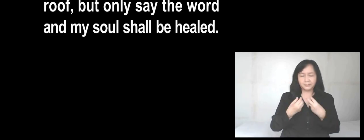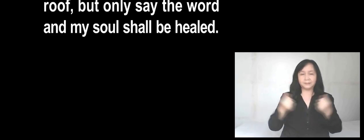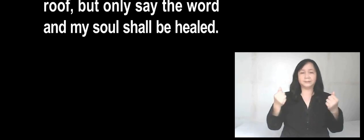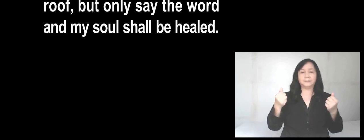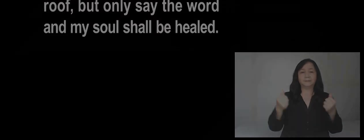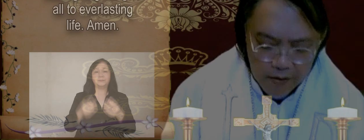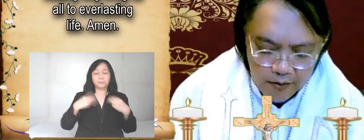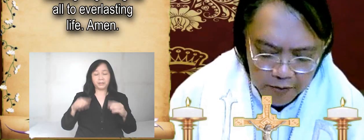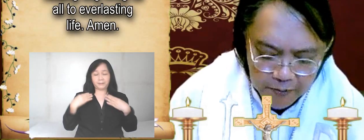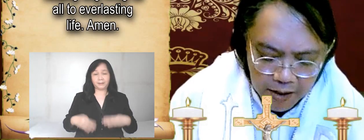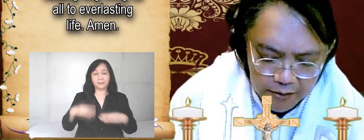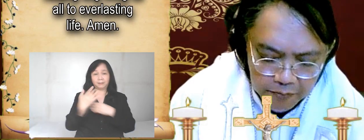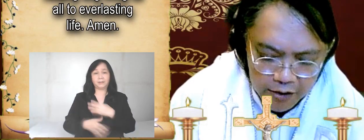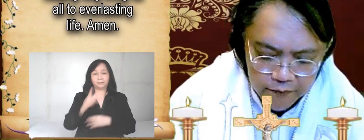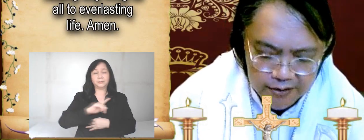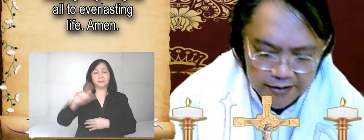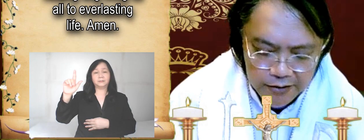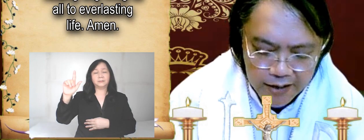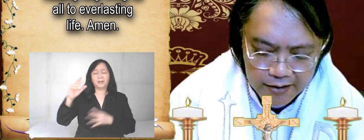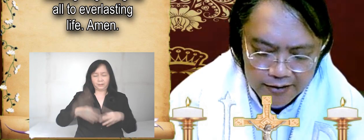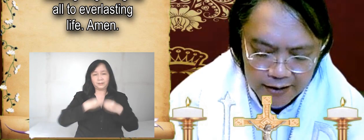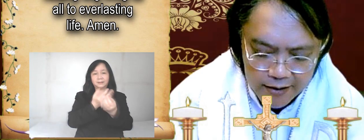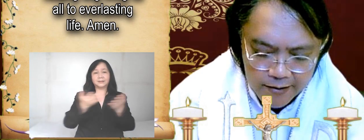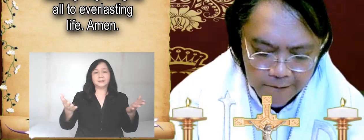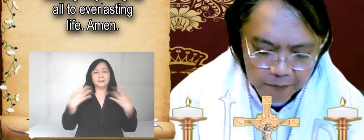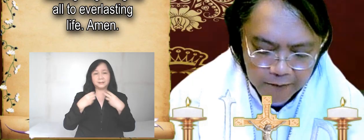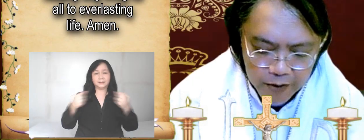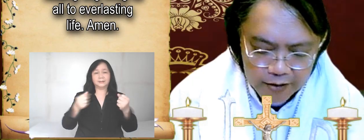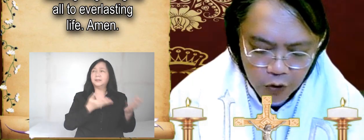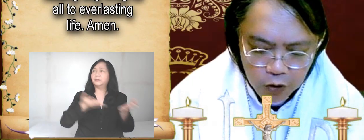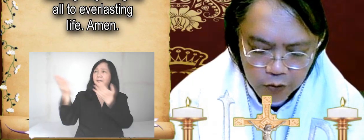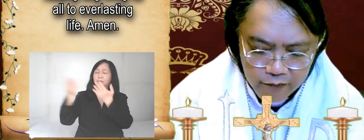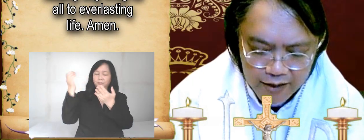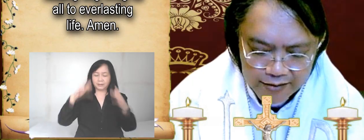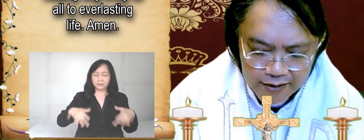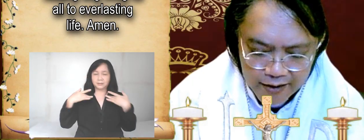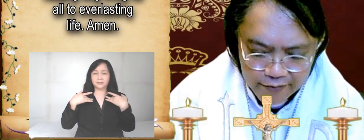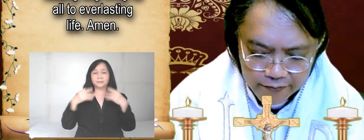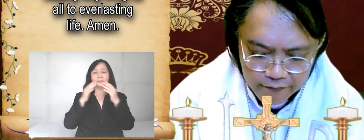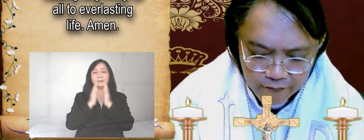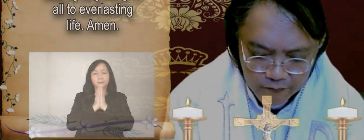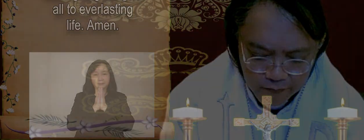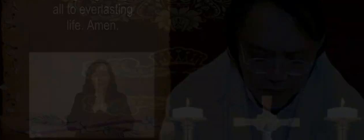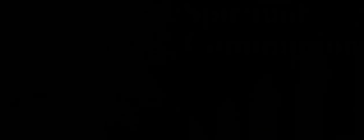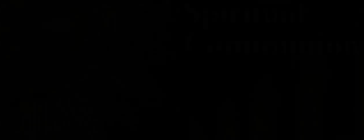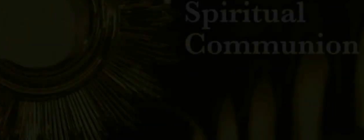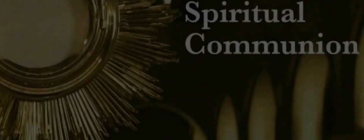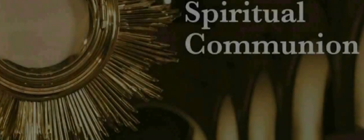soul shall be healed. May the blood and blood of Jesus grant us healing and bring us all to everlasting life. Amen.